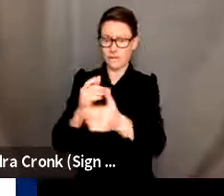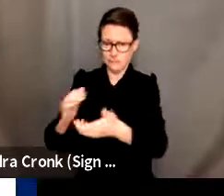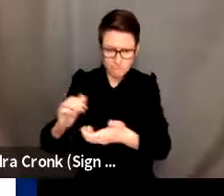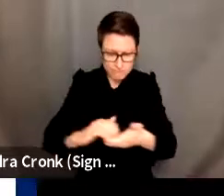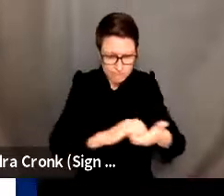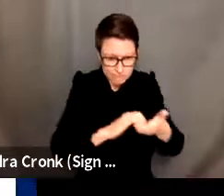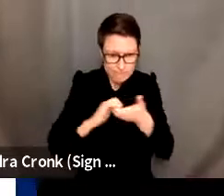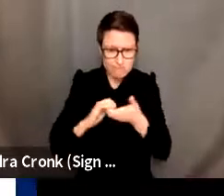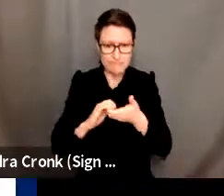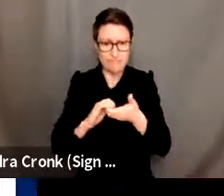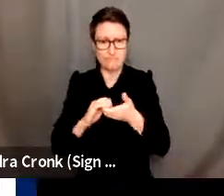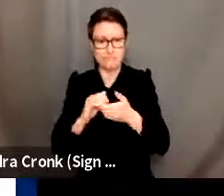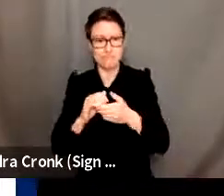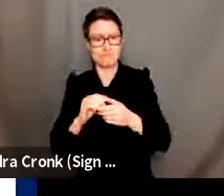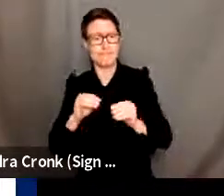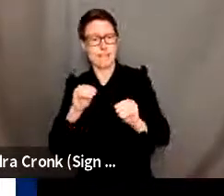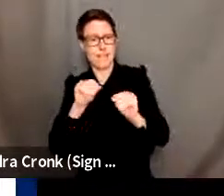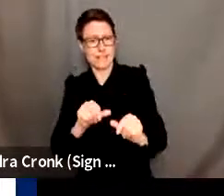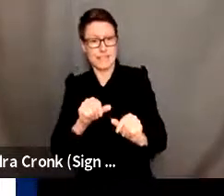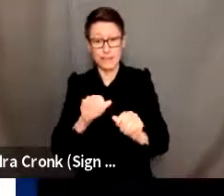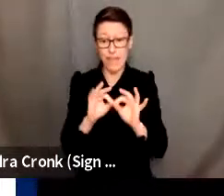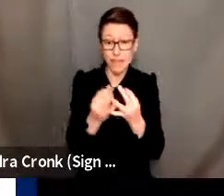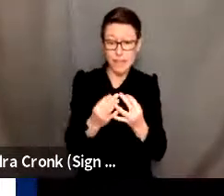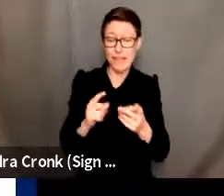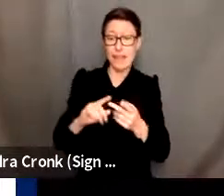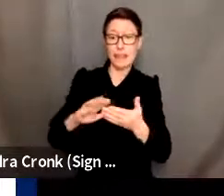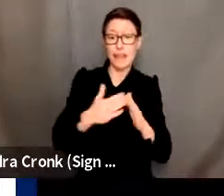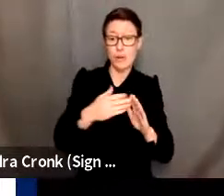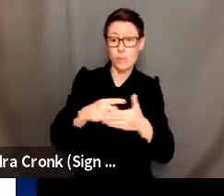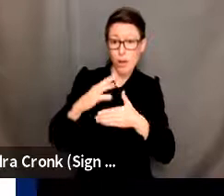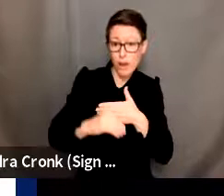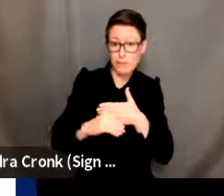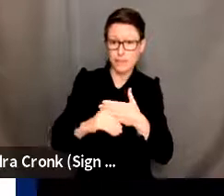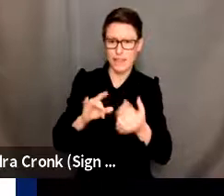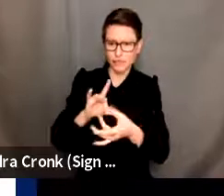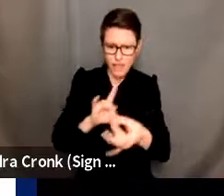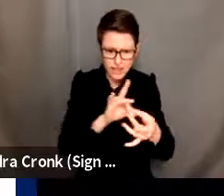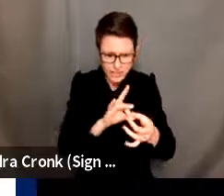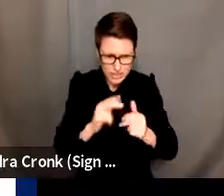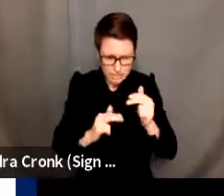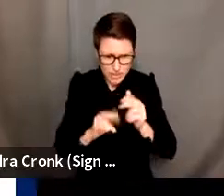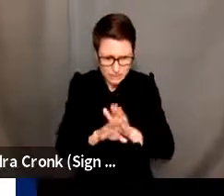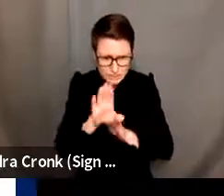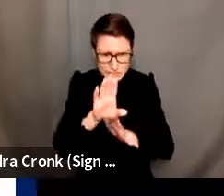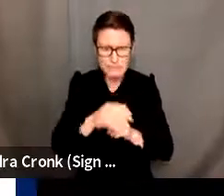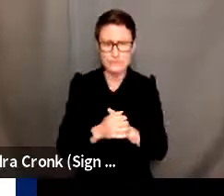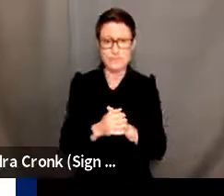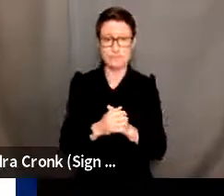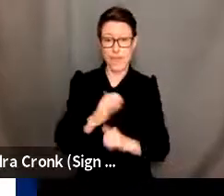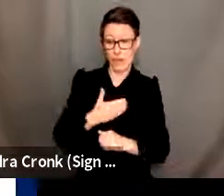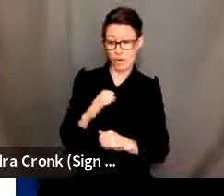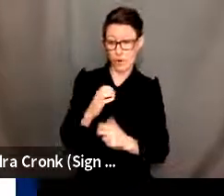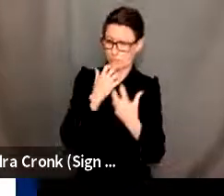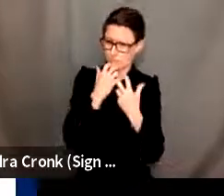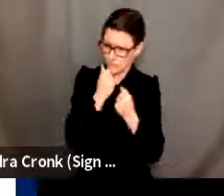in youth and families through mentoring relationships, neighborhood programs, and local partnerships. And so a lot of that breaks down within our core values. And our